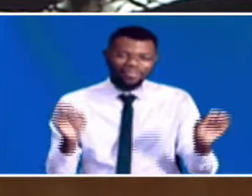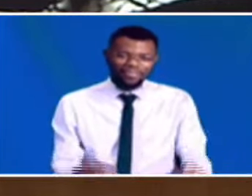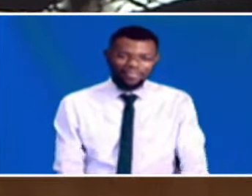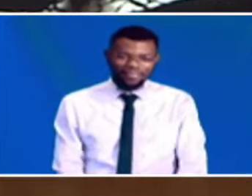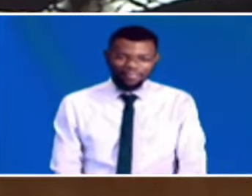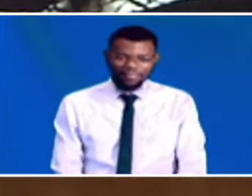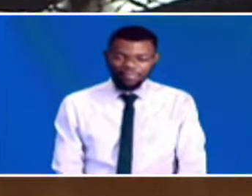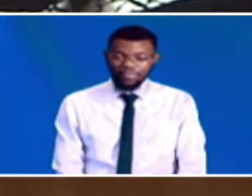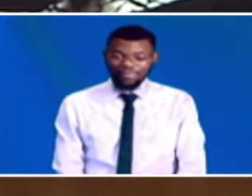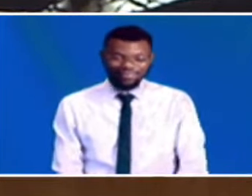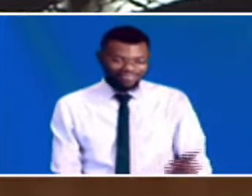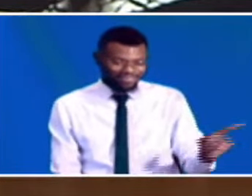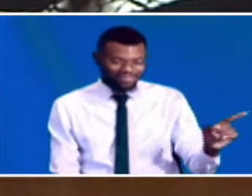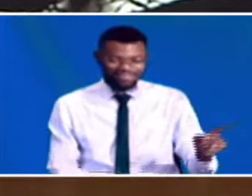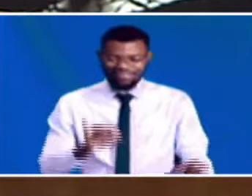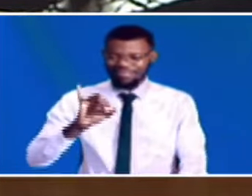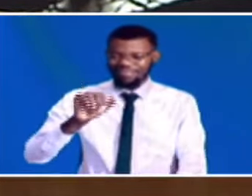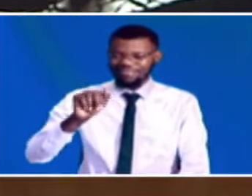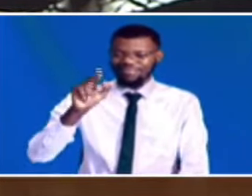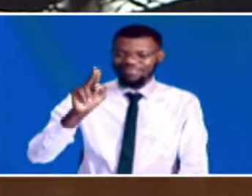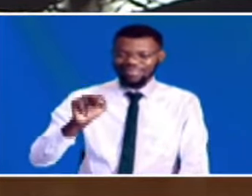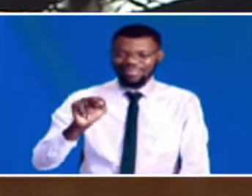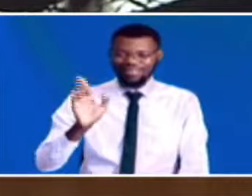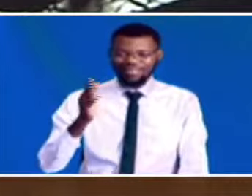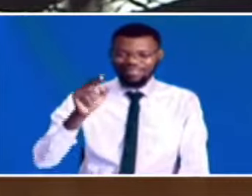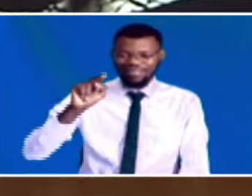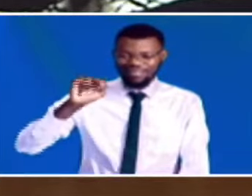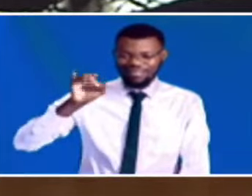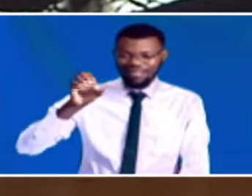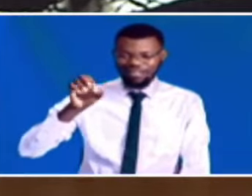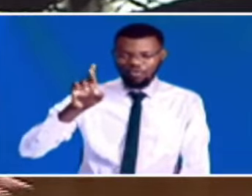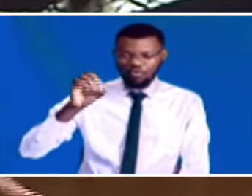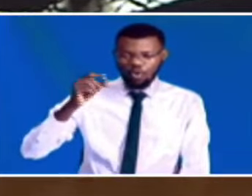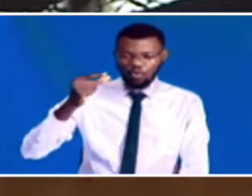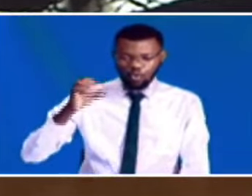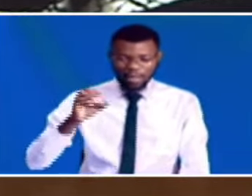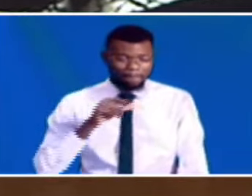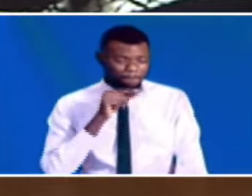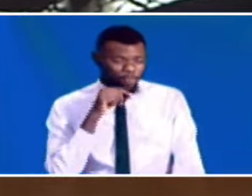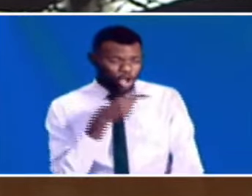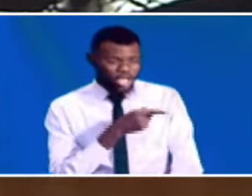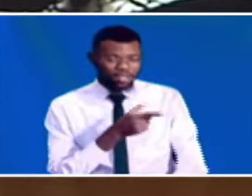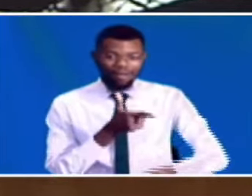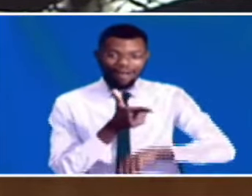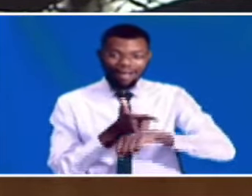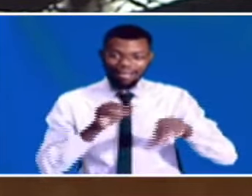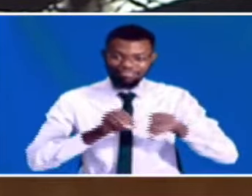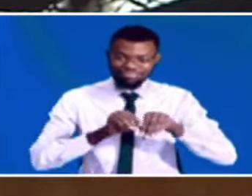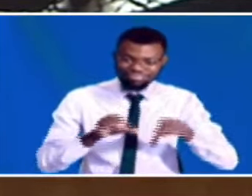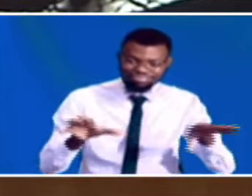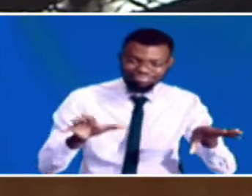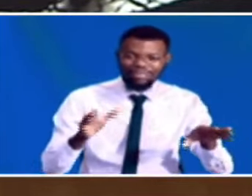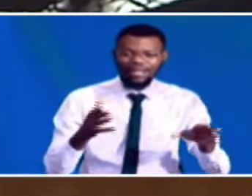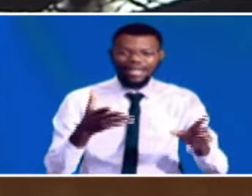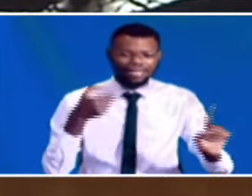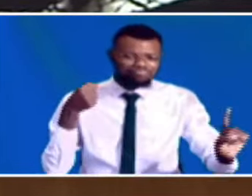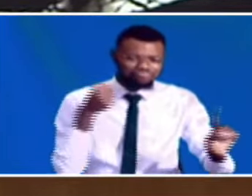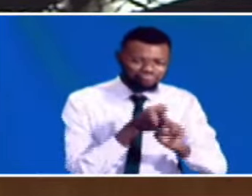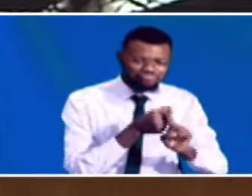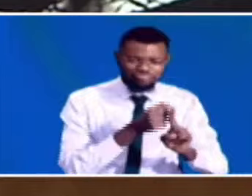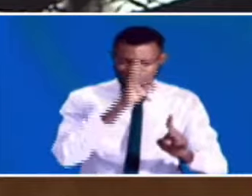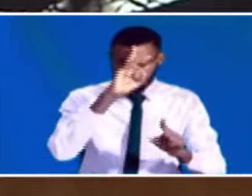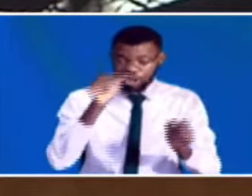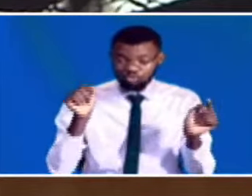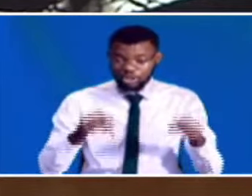Meanwhile, Ian Ngige Njoroge, the motorist captured on camera assaulting a traffic police officer, has today been arraigned facing